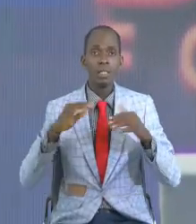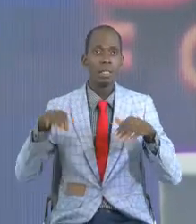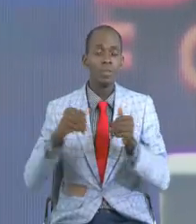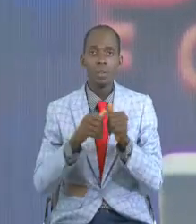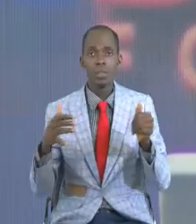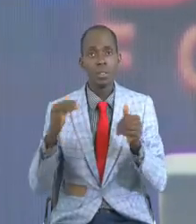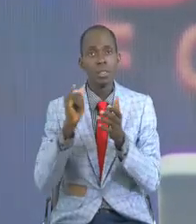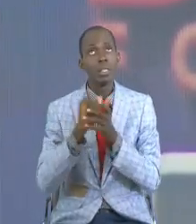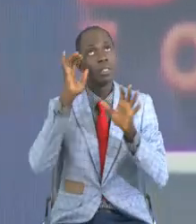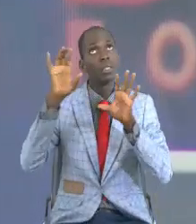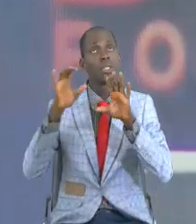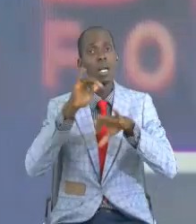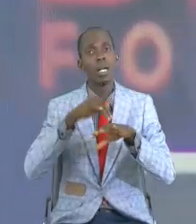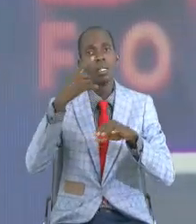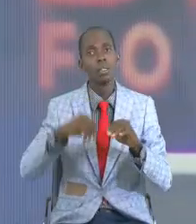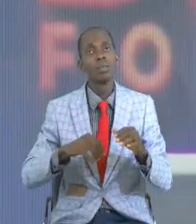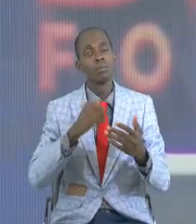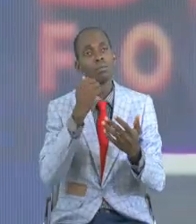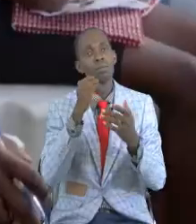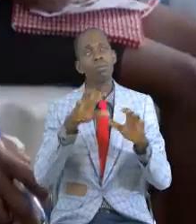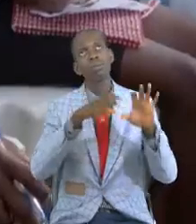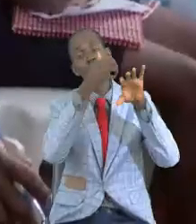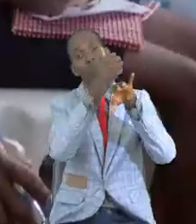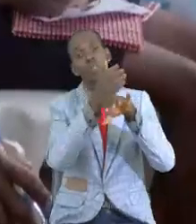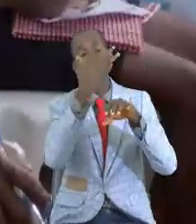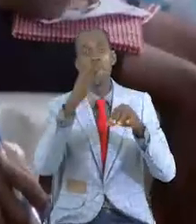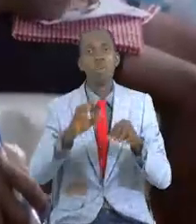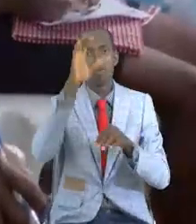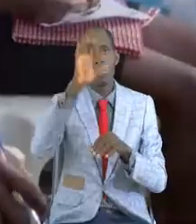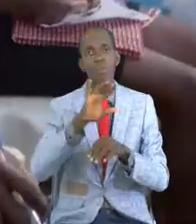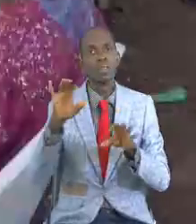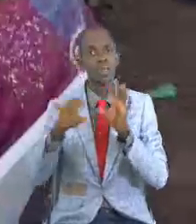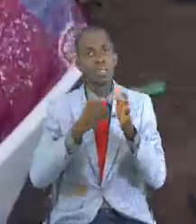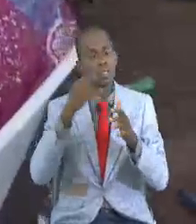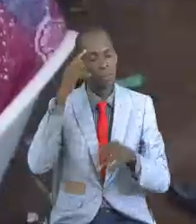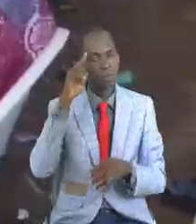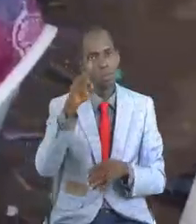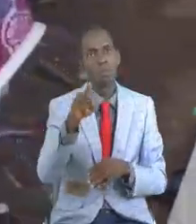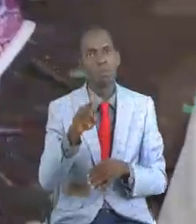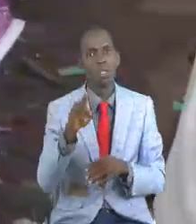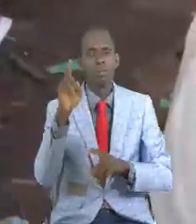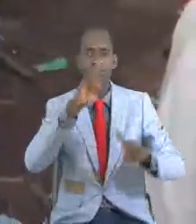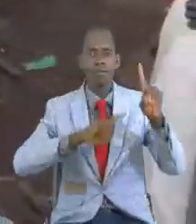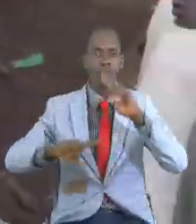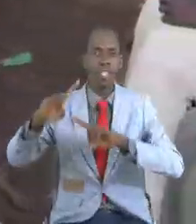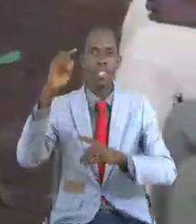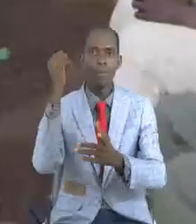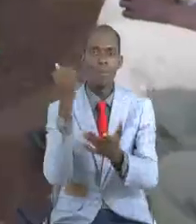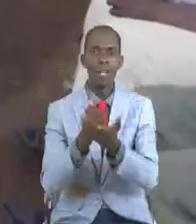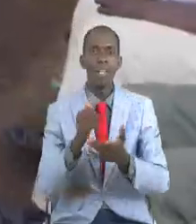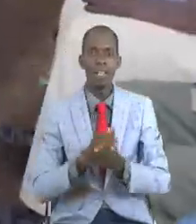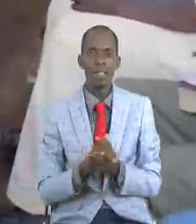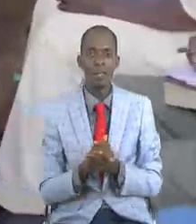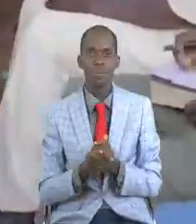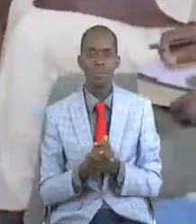of Calvary, he did for you. Amen. Amen. Amen. Let's